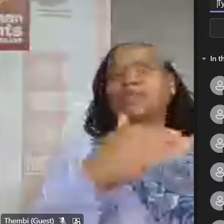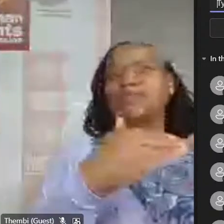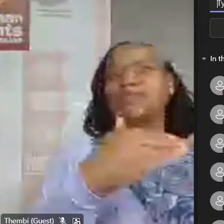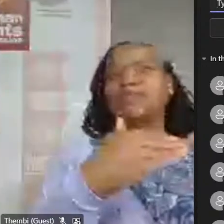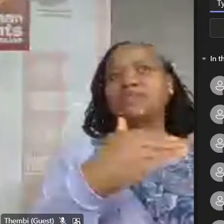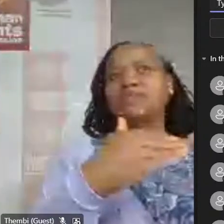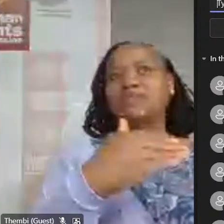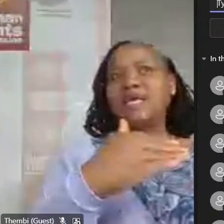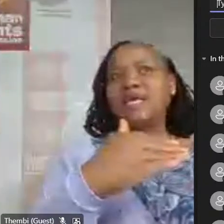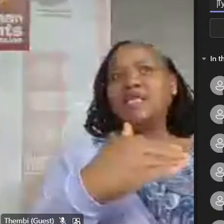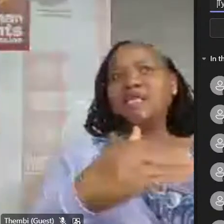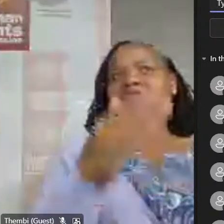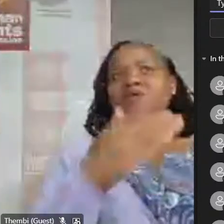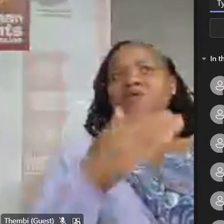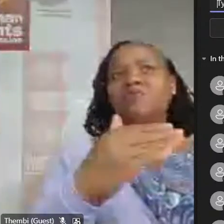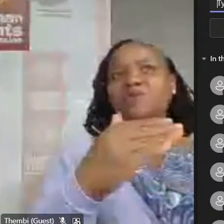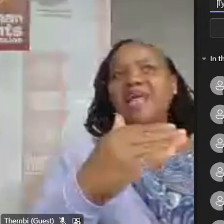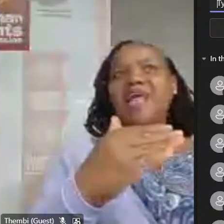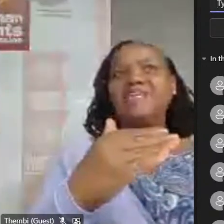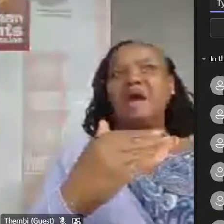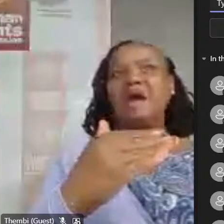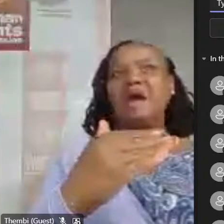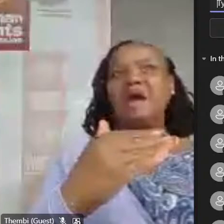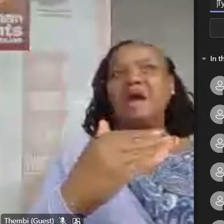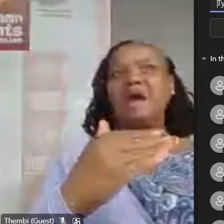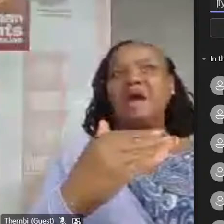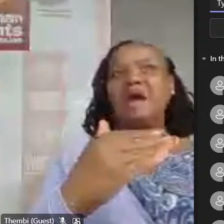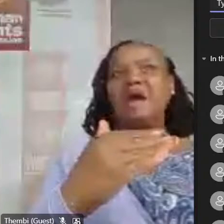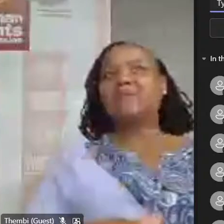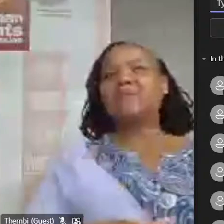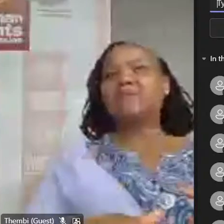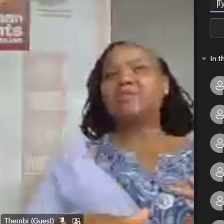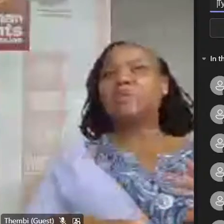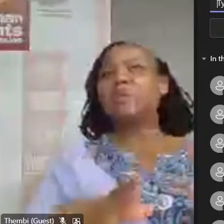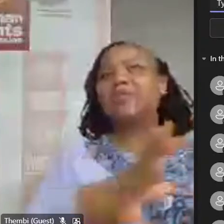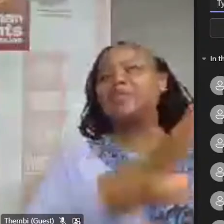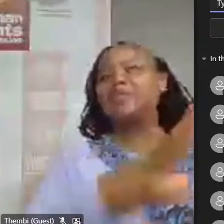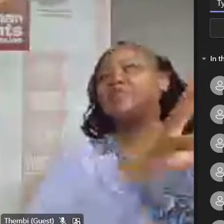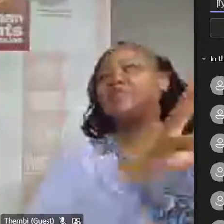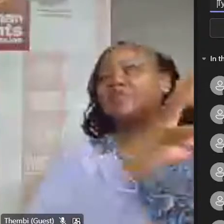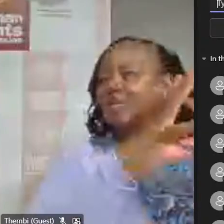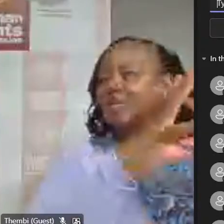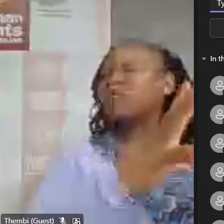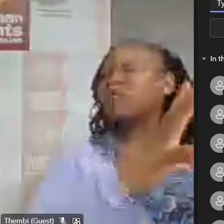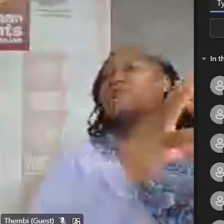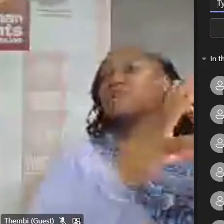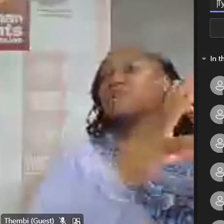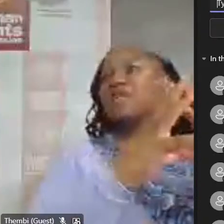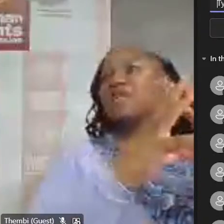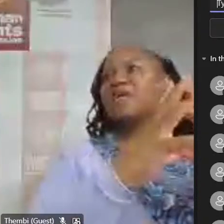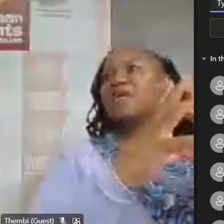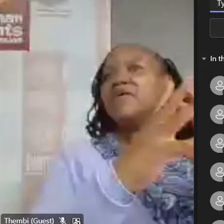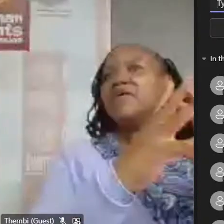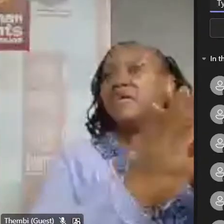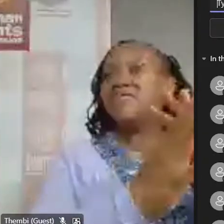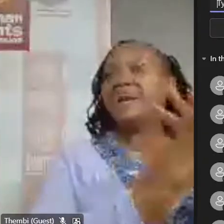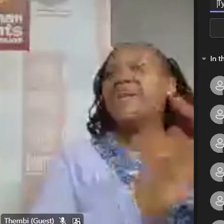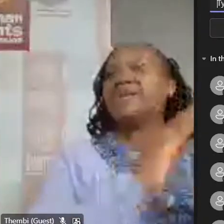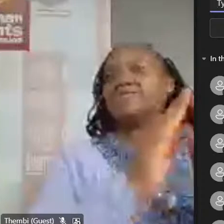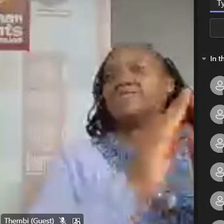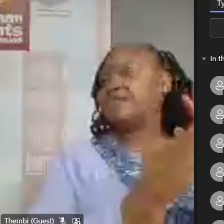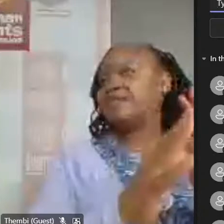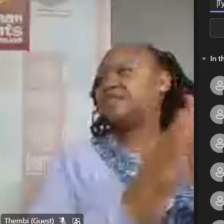multiple interpretations that very often end up putting other people where they shouldn't be, really,